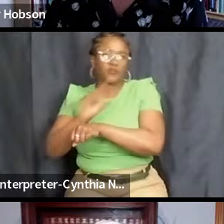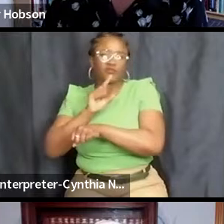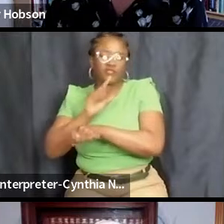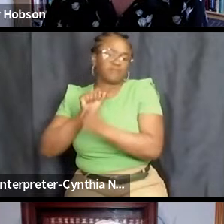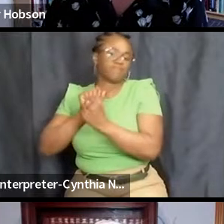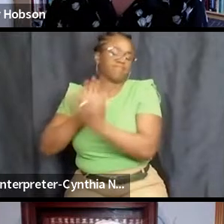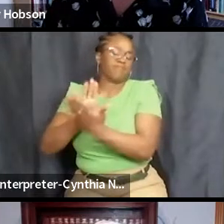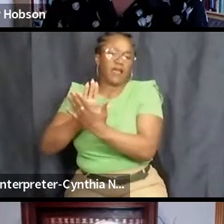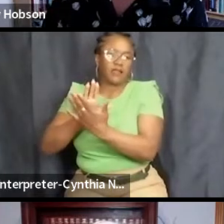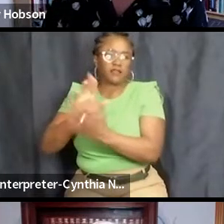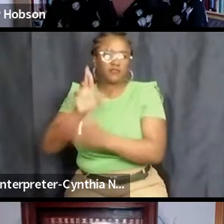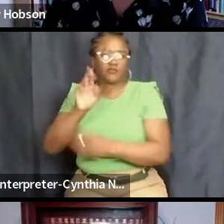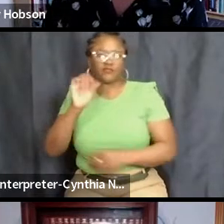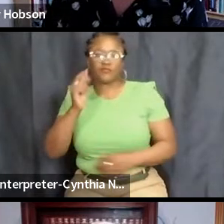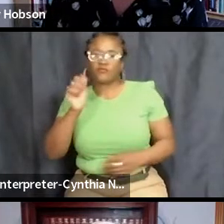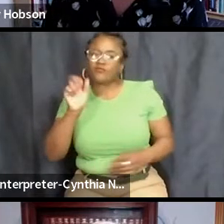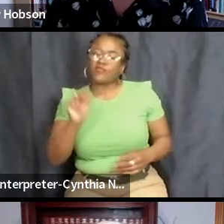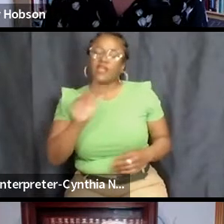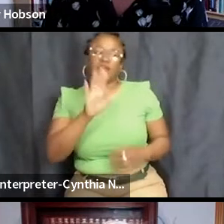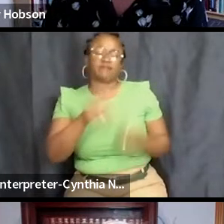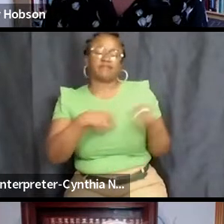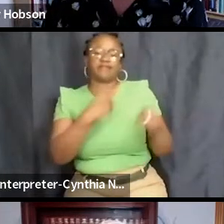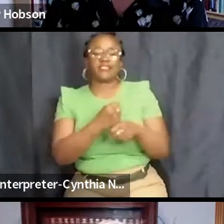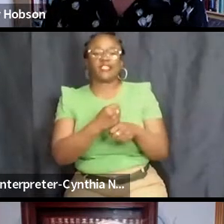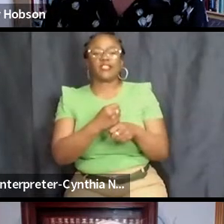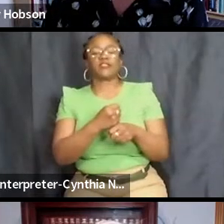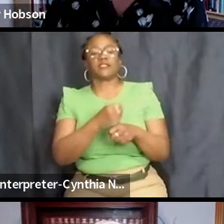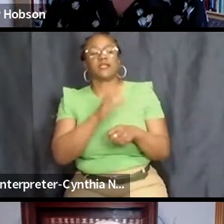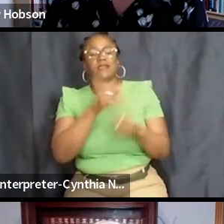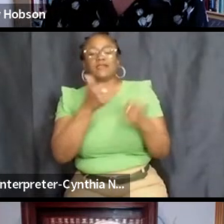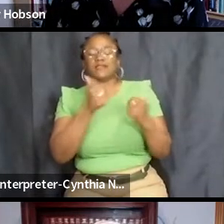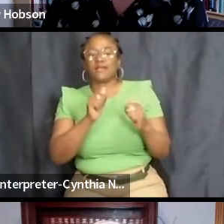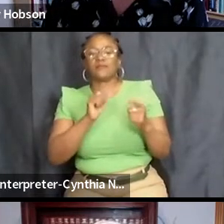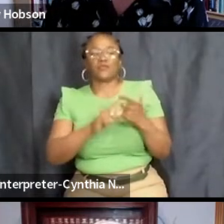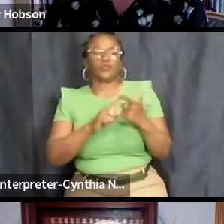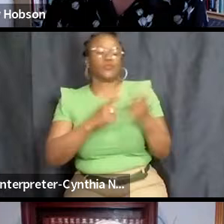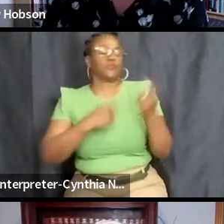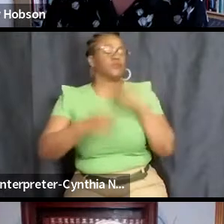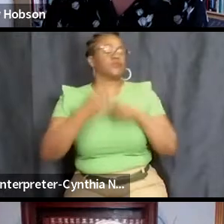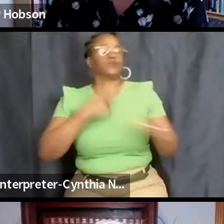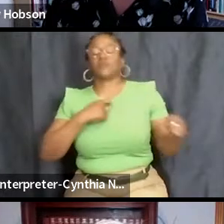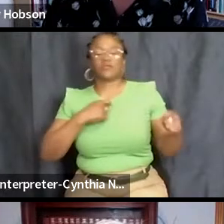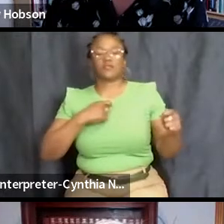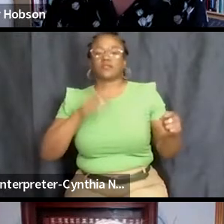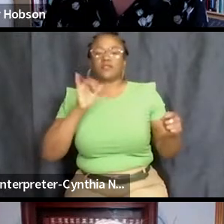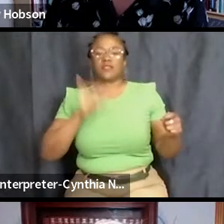combating the Reagan era's attempt to reverse the gains of the civil rights movement,